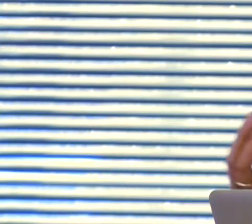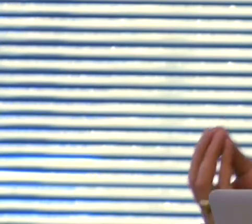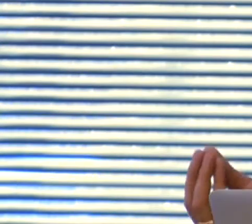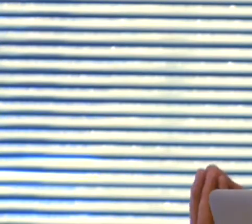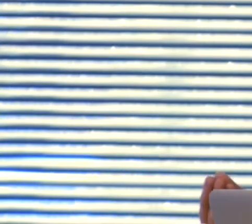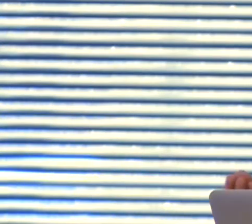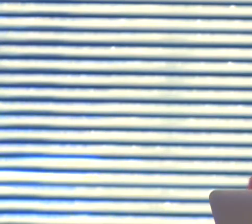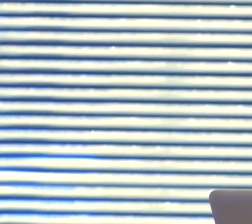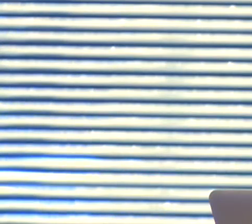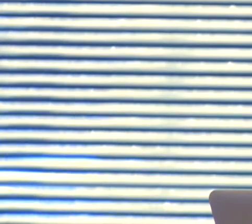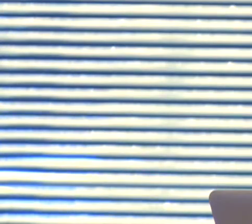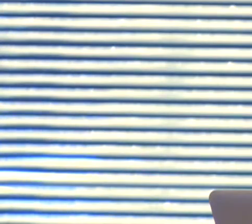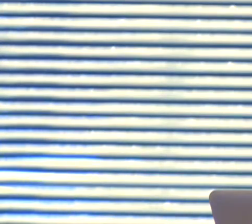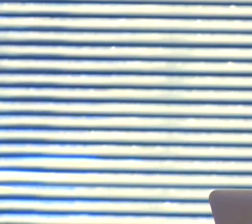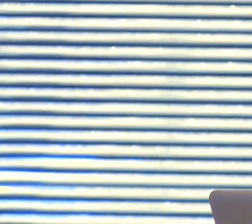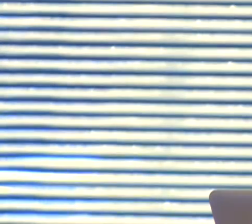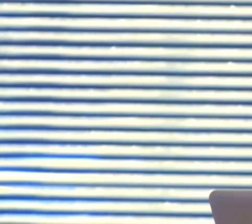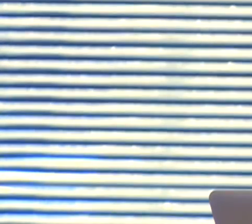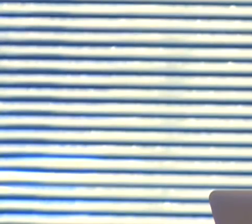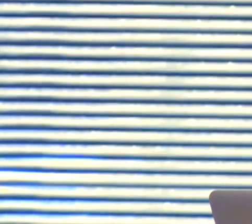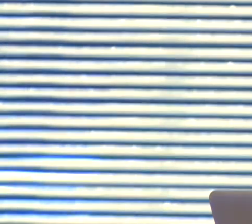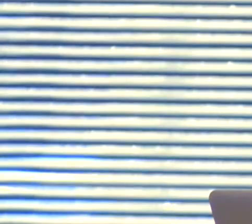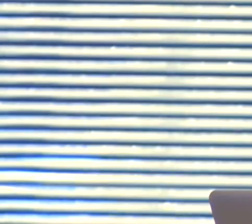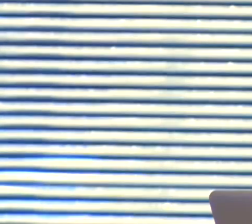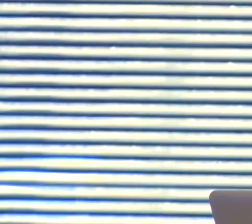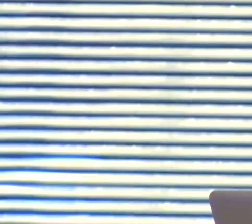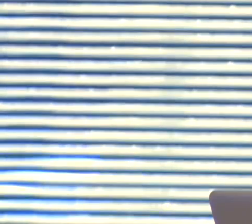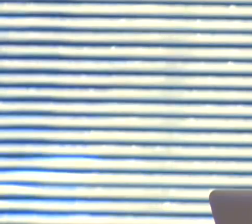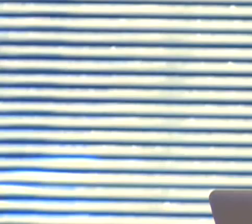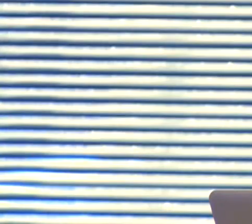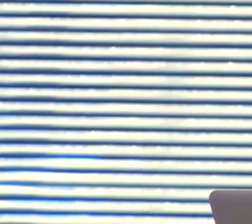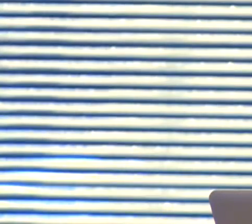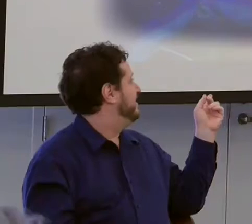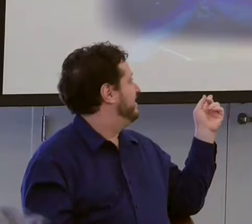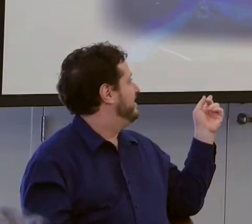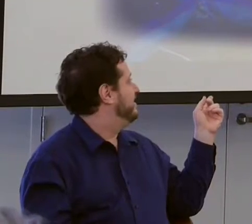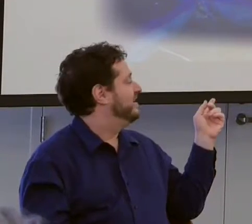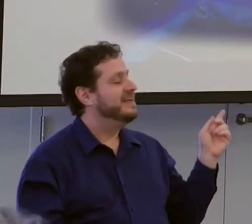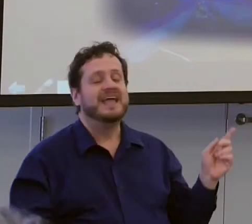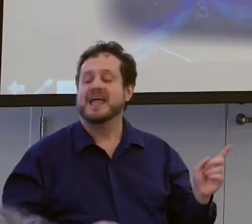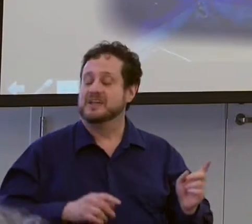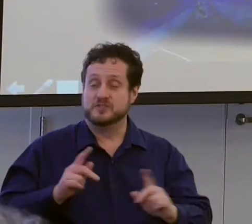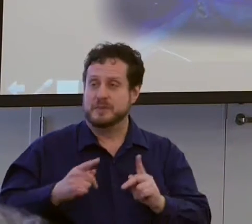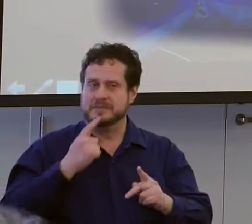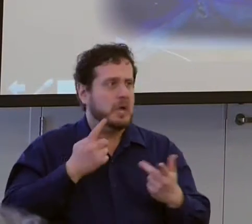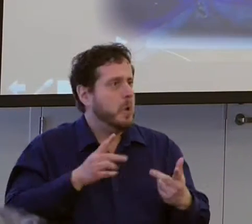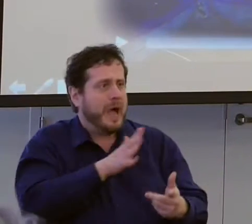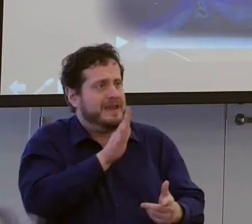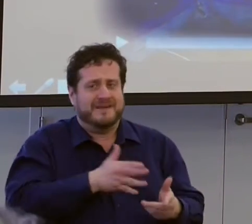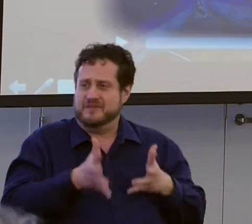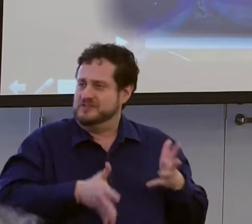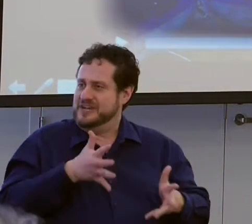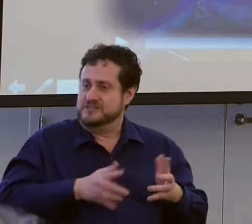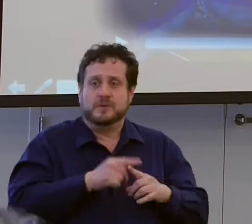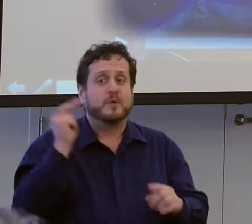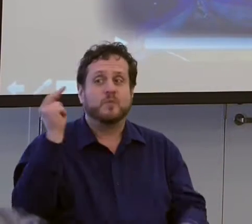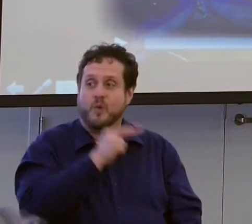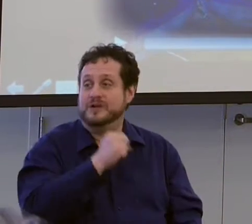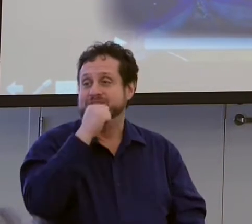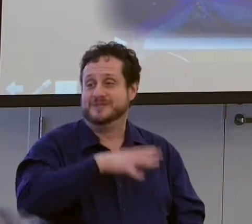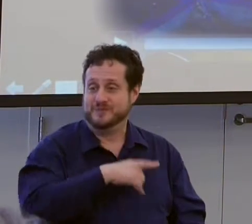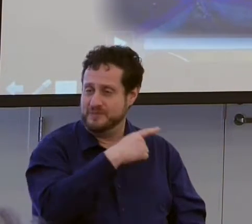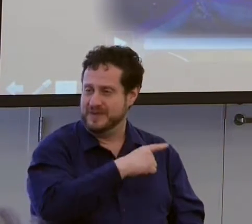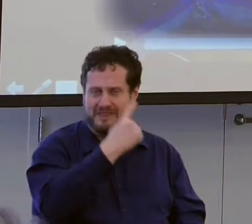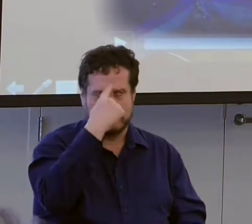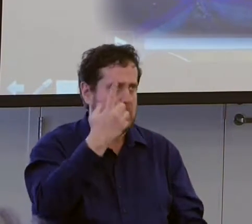I didn't gesture, right? Well, you can see how people don't gesture right here. So watch as this woman